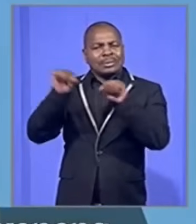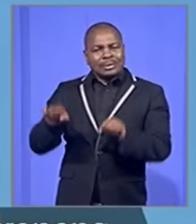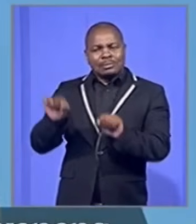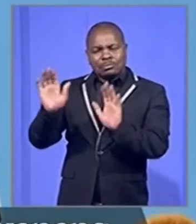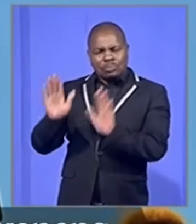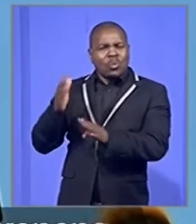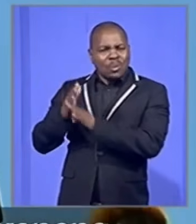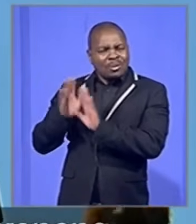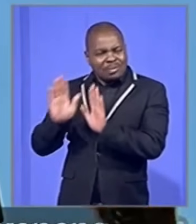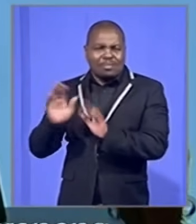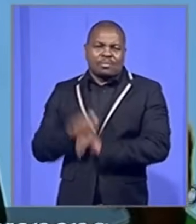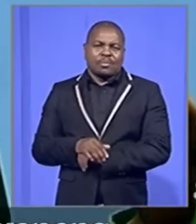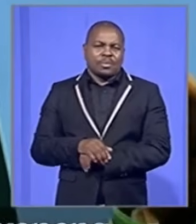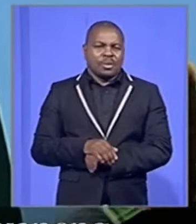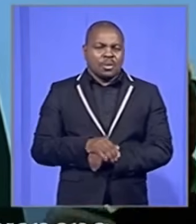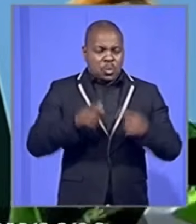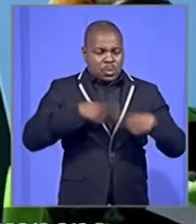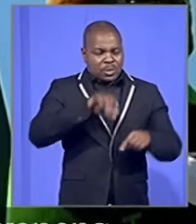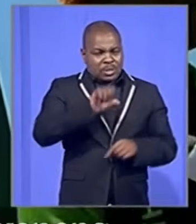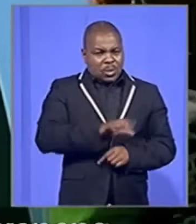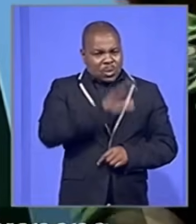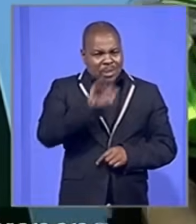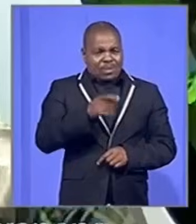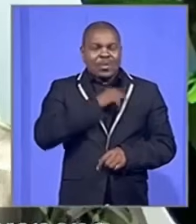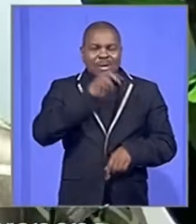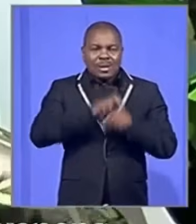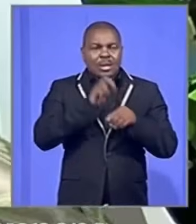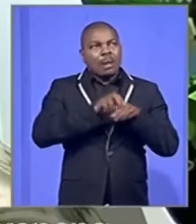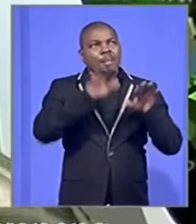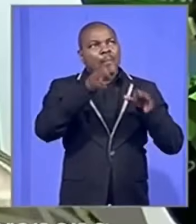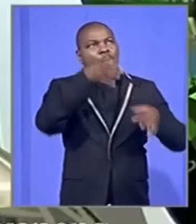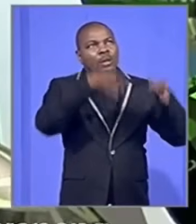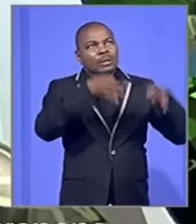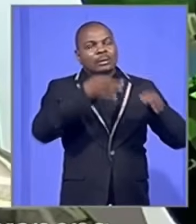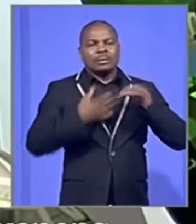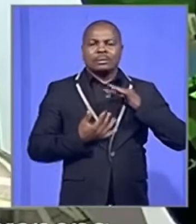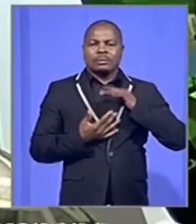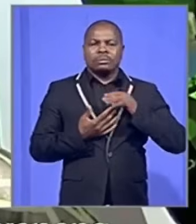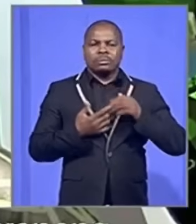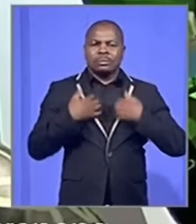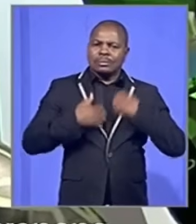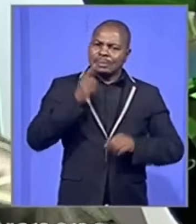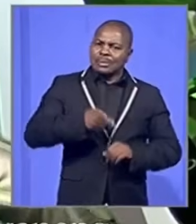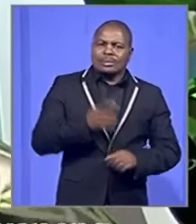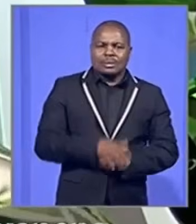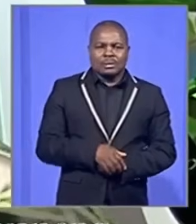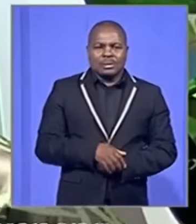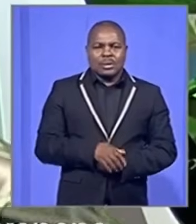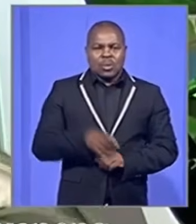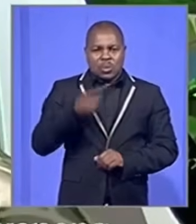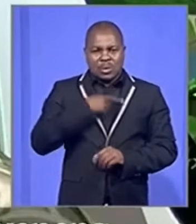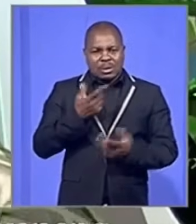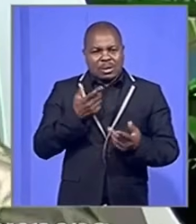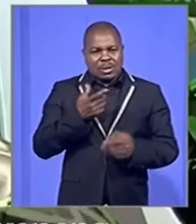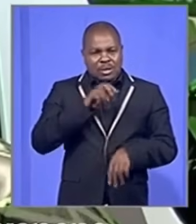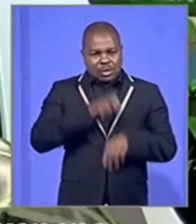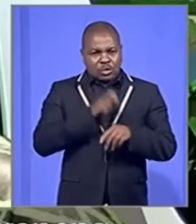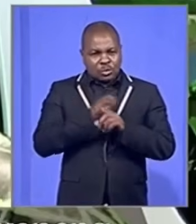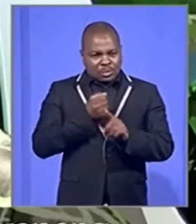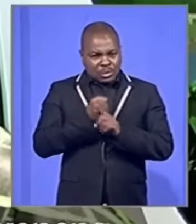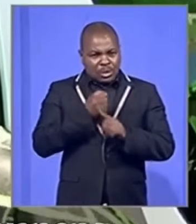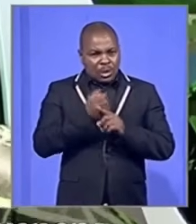work. What we need as South Africa first is a political will. We are going to fight for this woman. It is her country. This is the only country